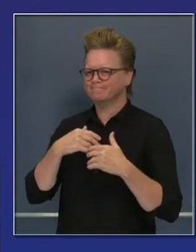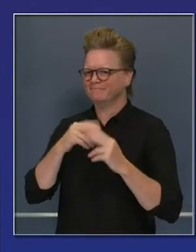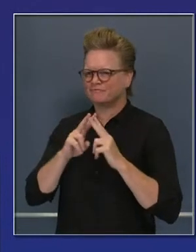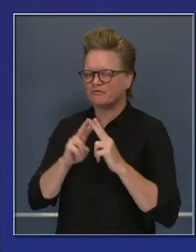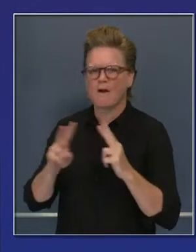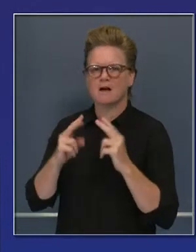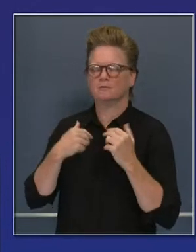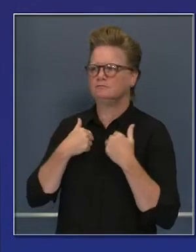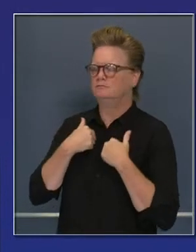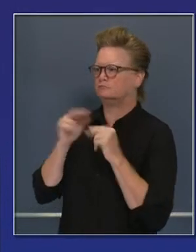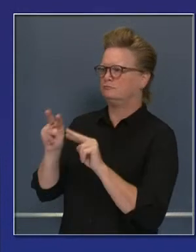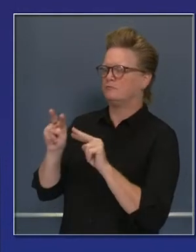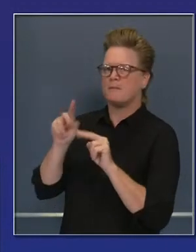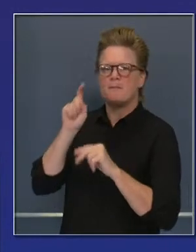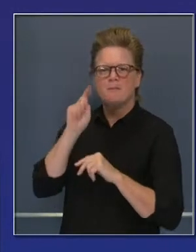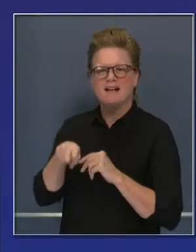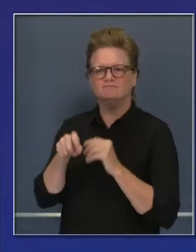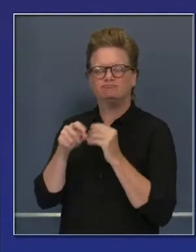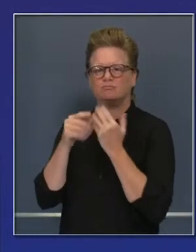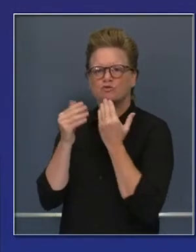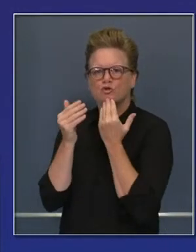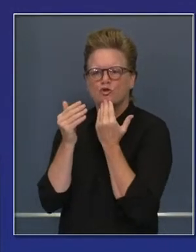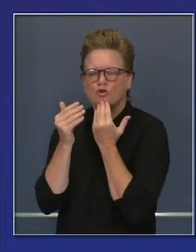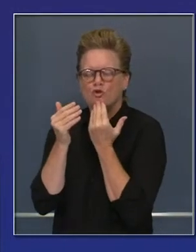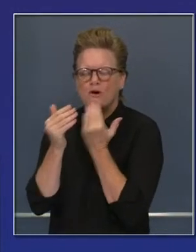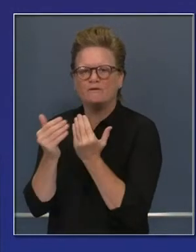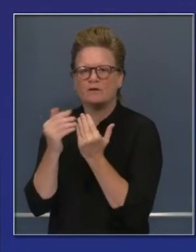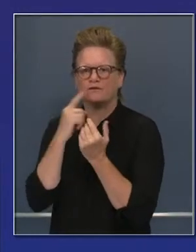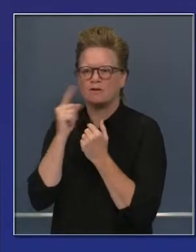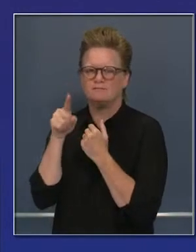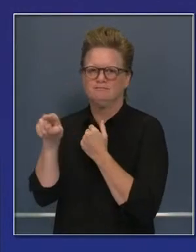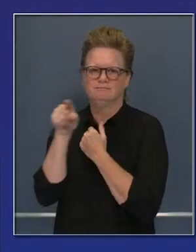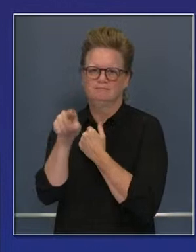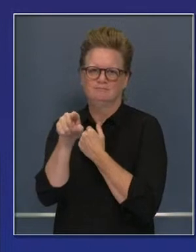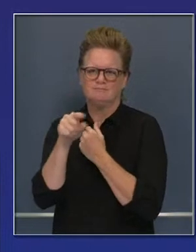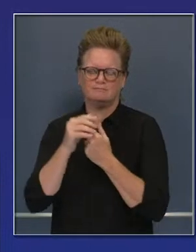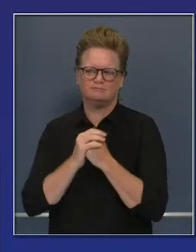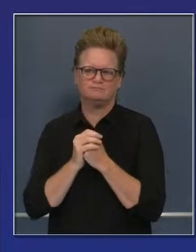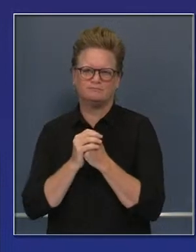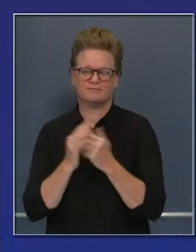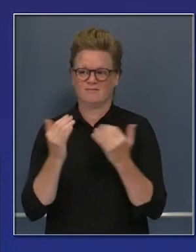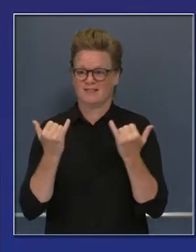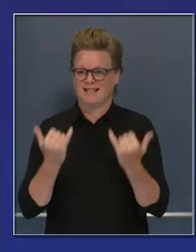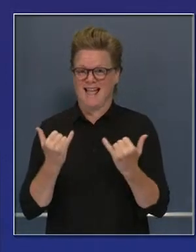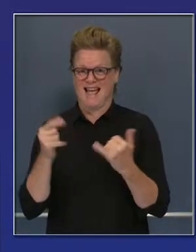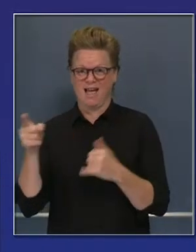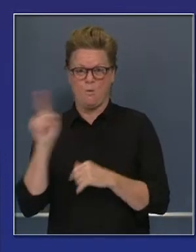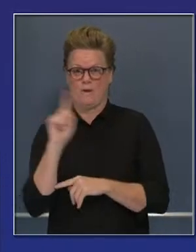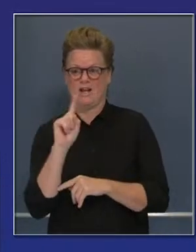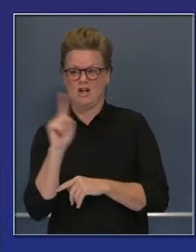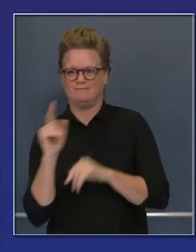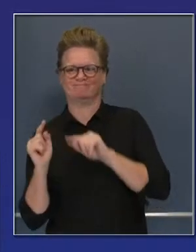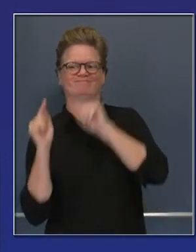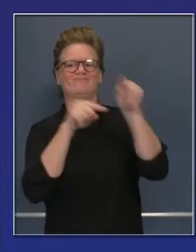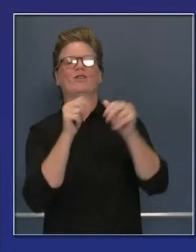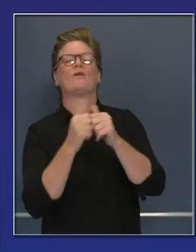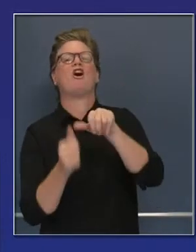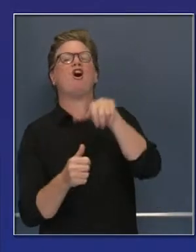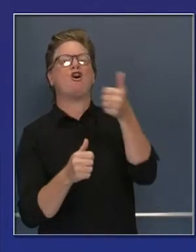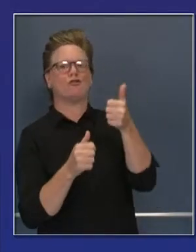men and women that were out there. And by the way, they were out there again today evacuating 150